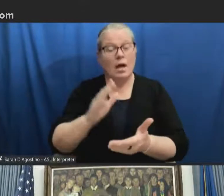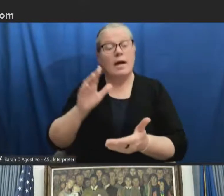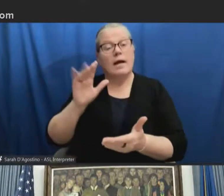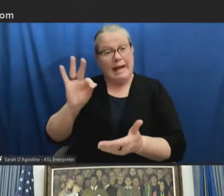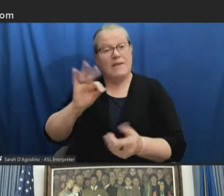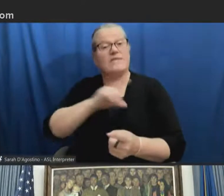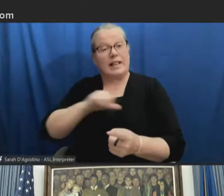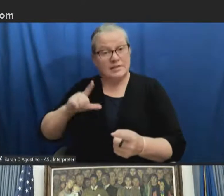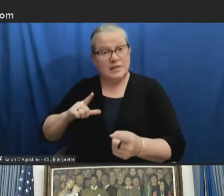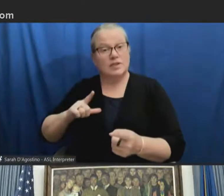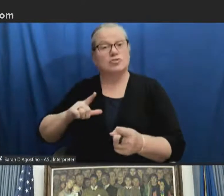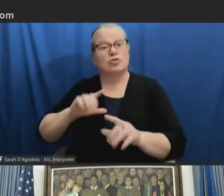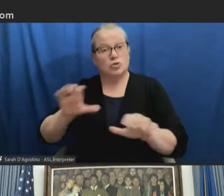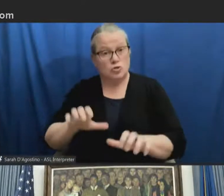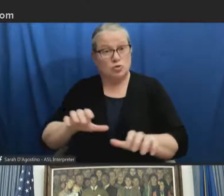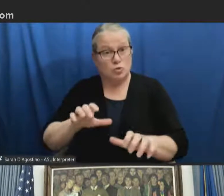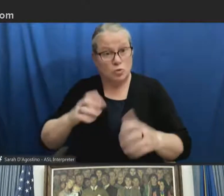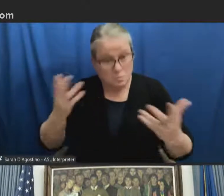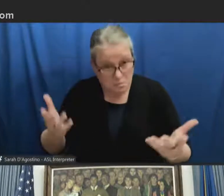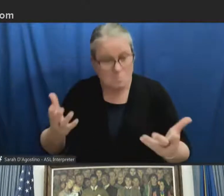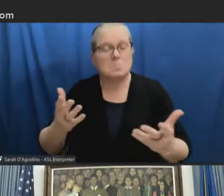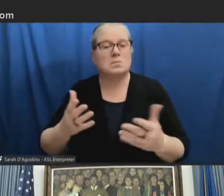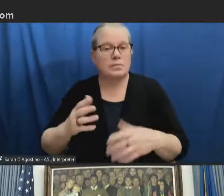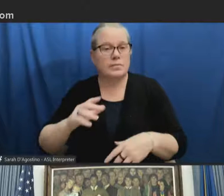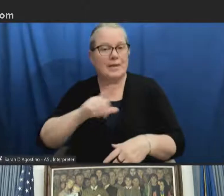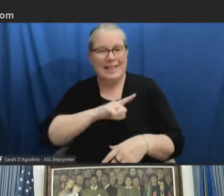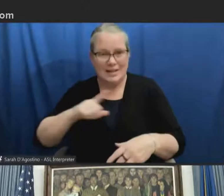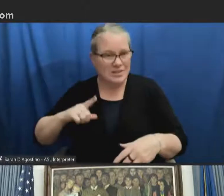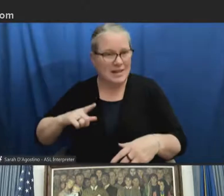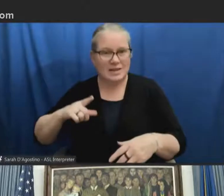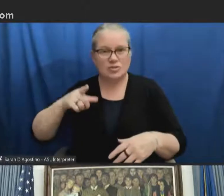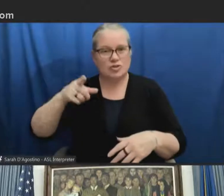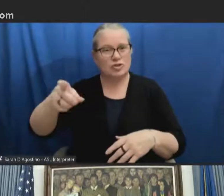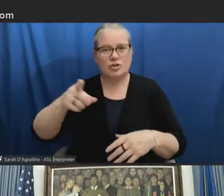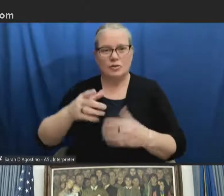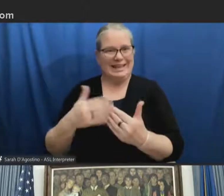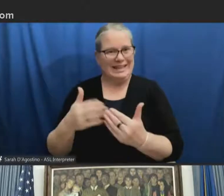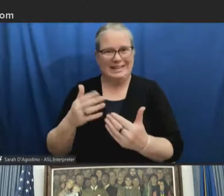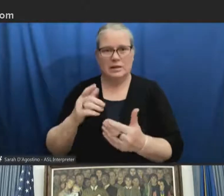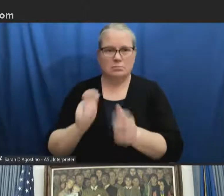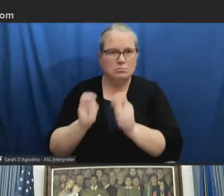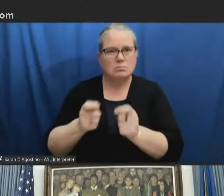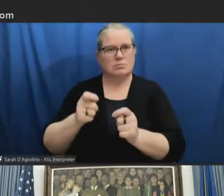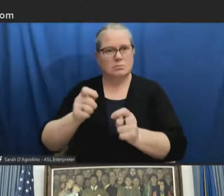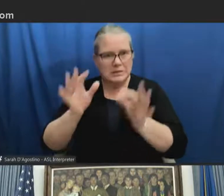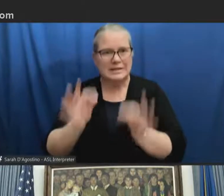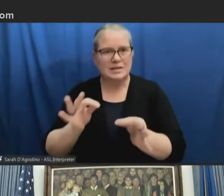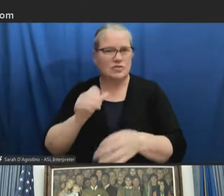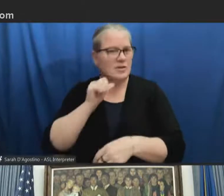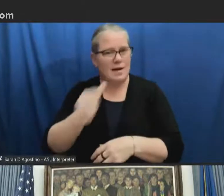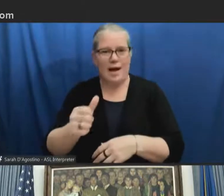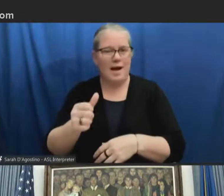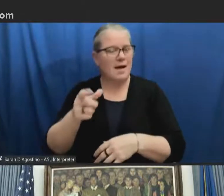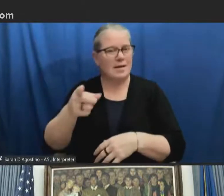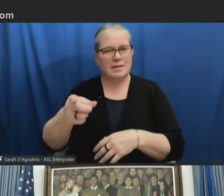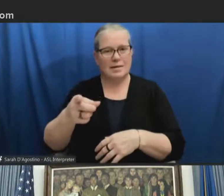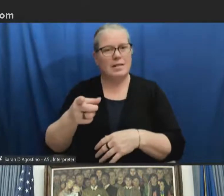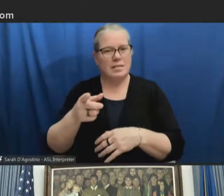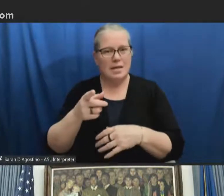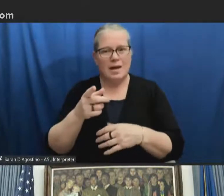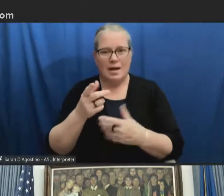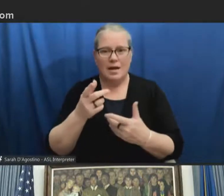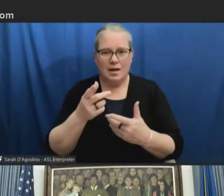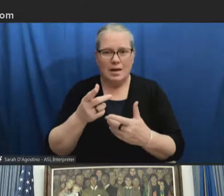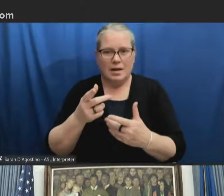the most nimble branch of government. It's the branch that really has been serving in various roles